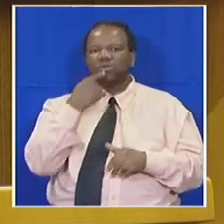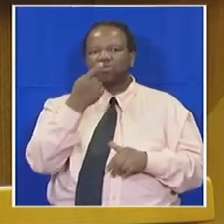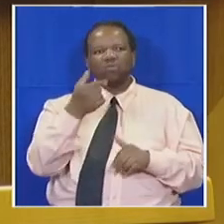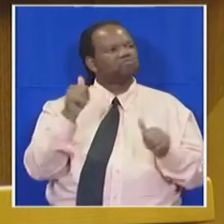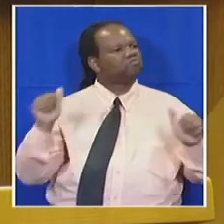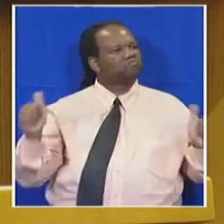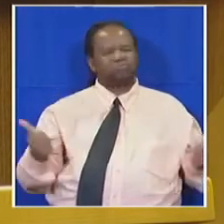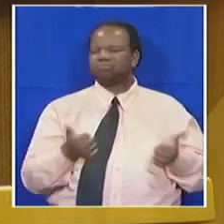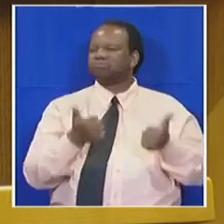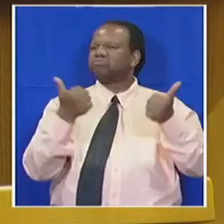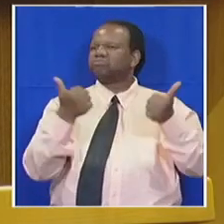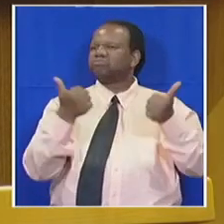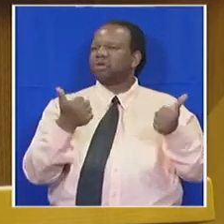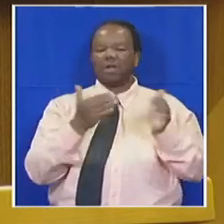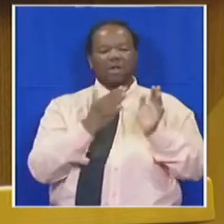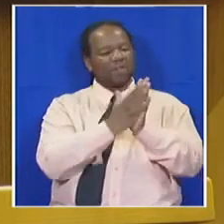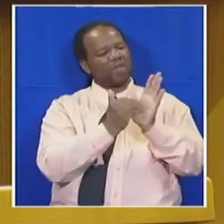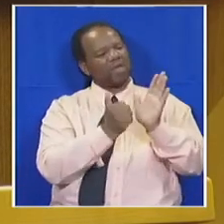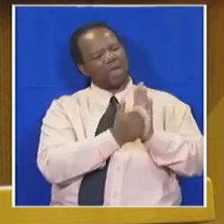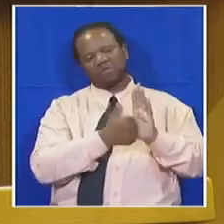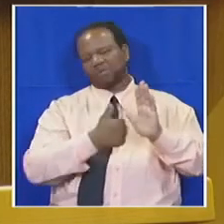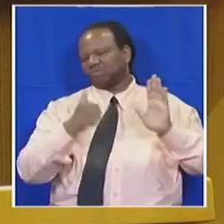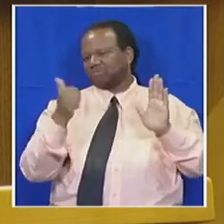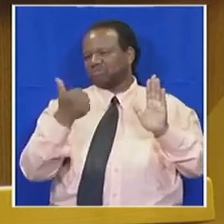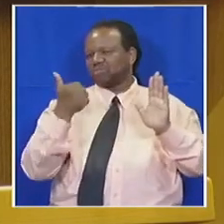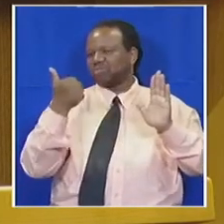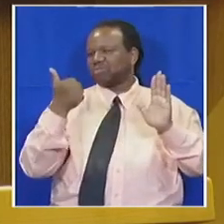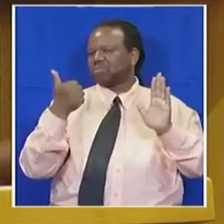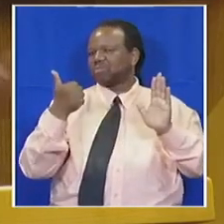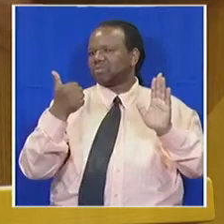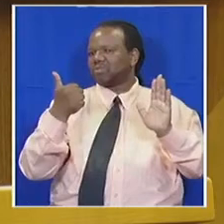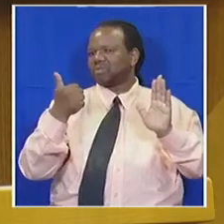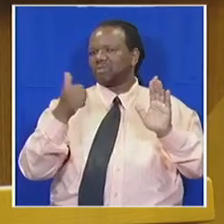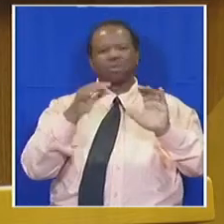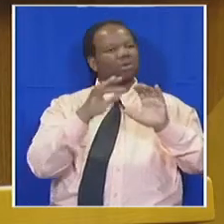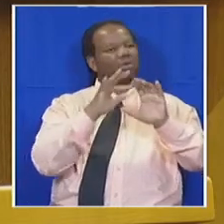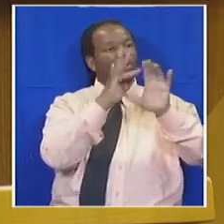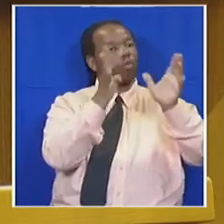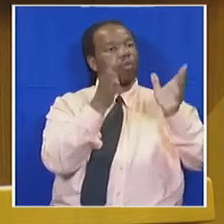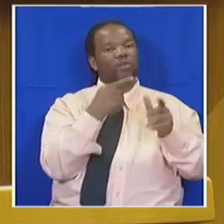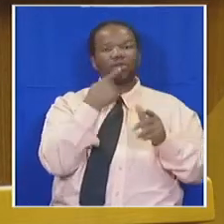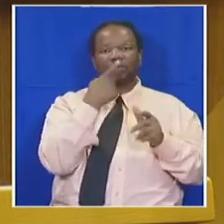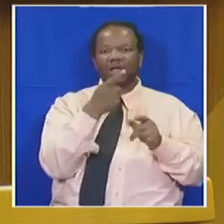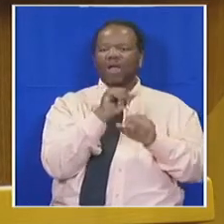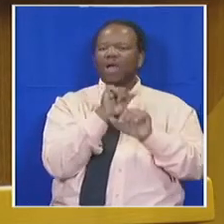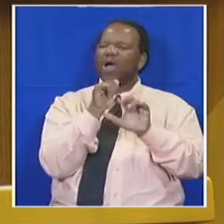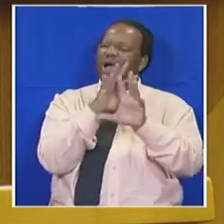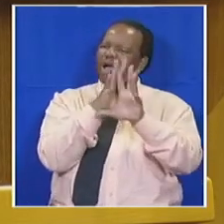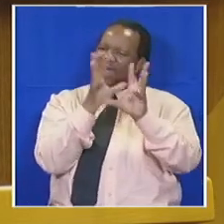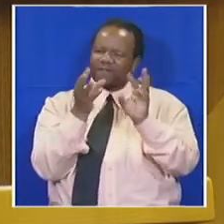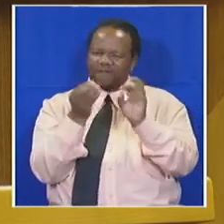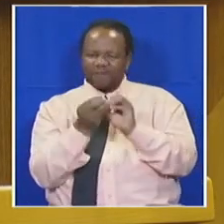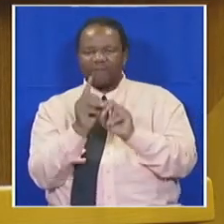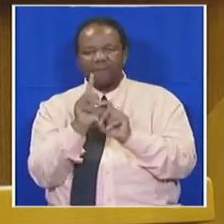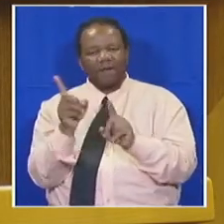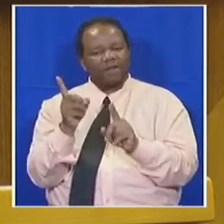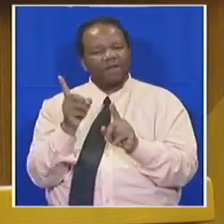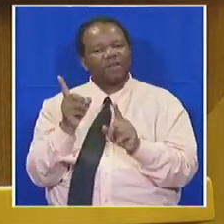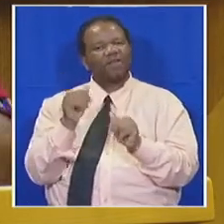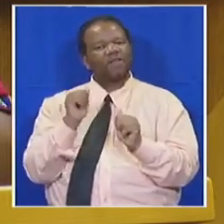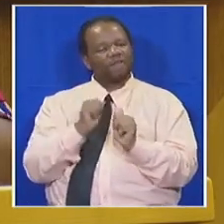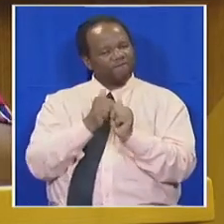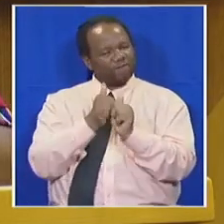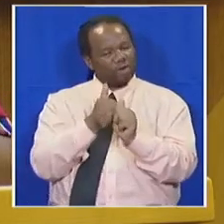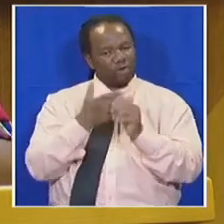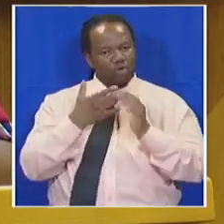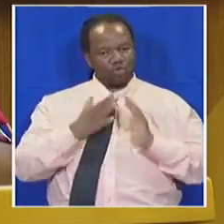pieces of mental health legislation in the world. An entire chapter was dedicated to human rights for those